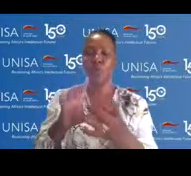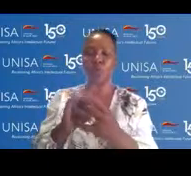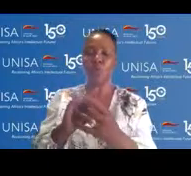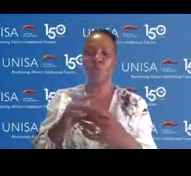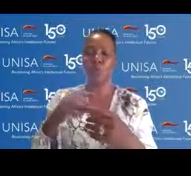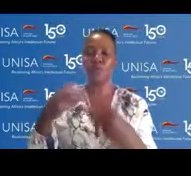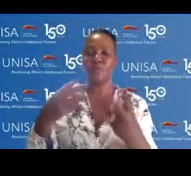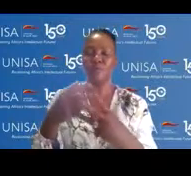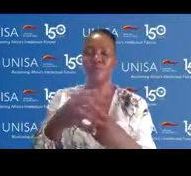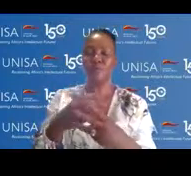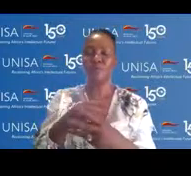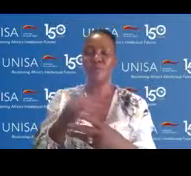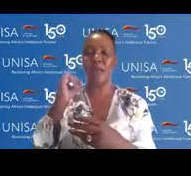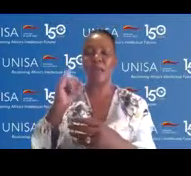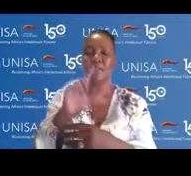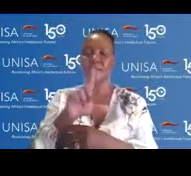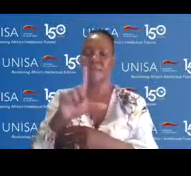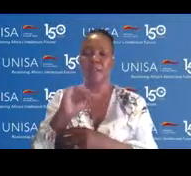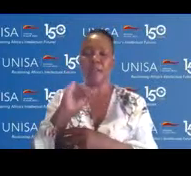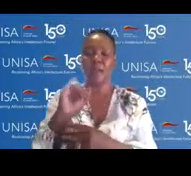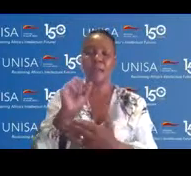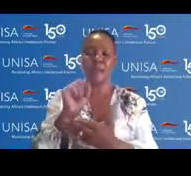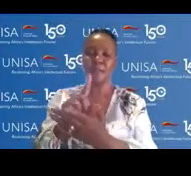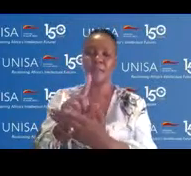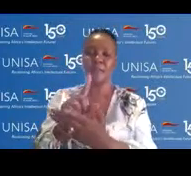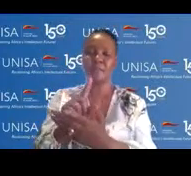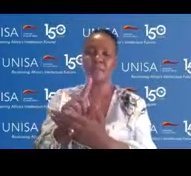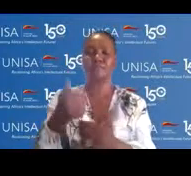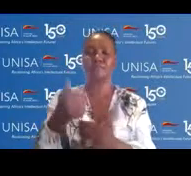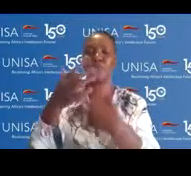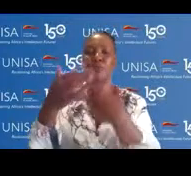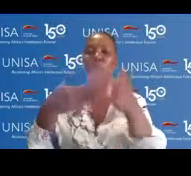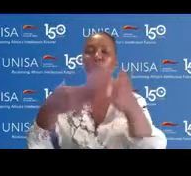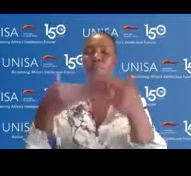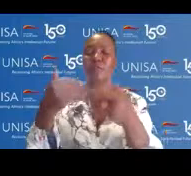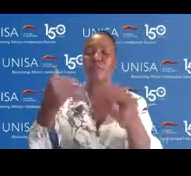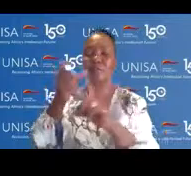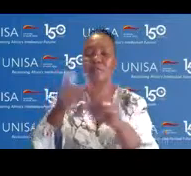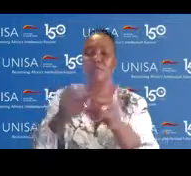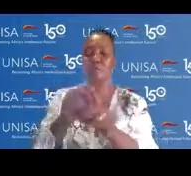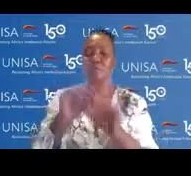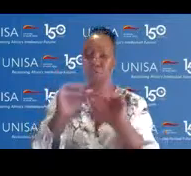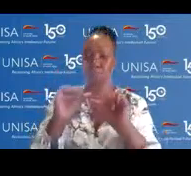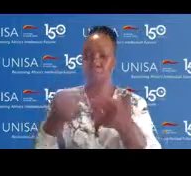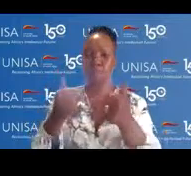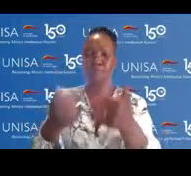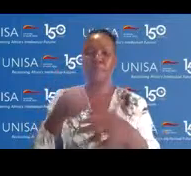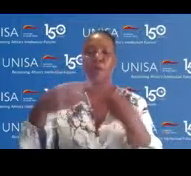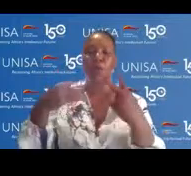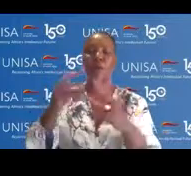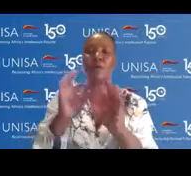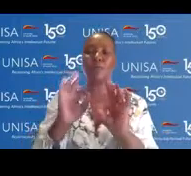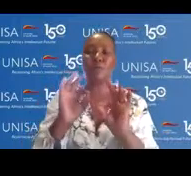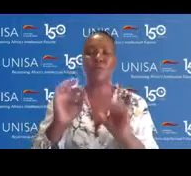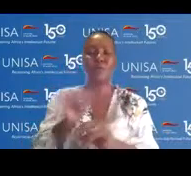i9, i11, very good processors. Absolutely, they can work fine. Your